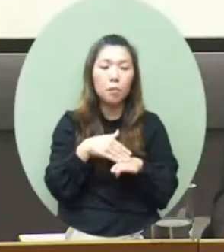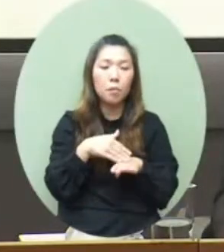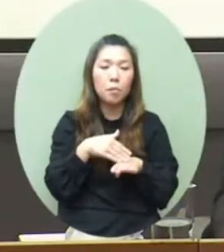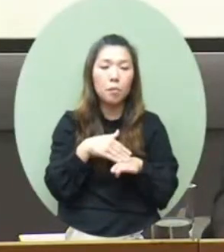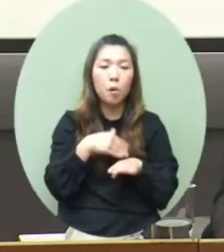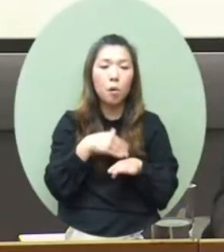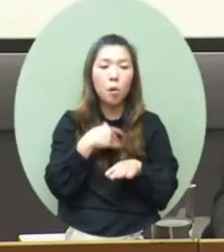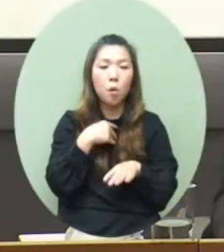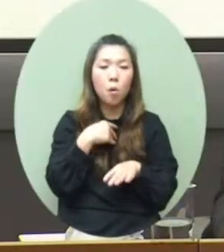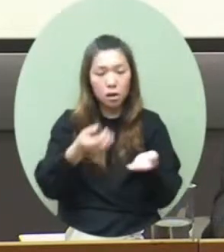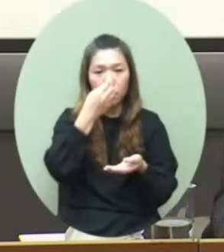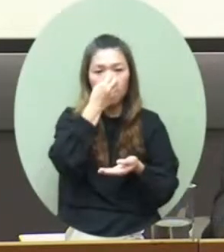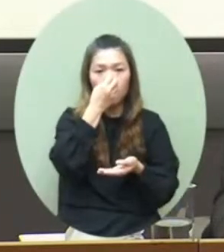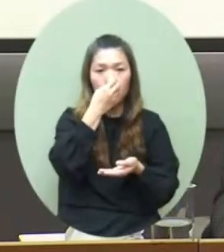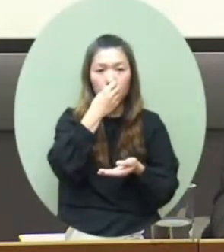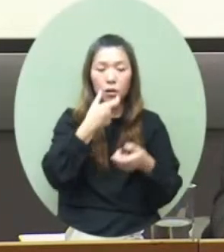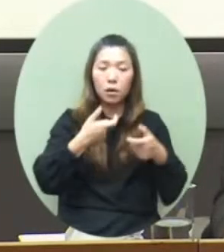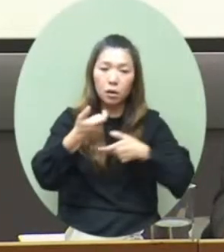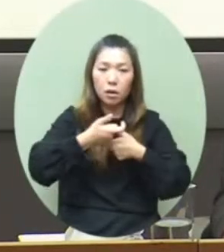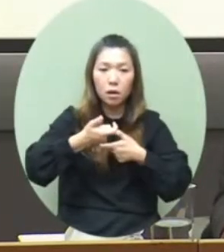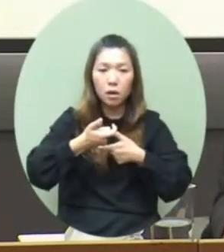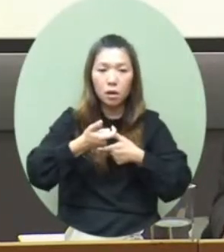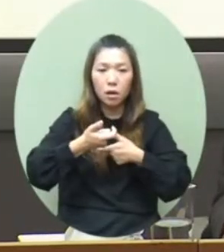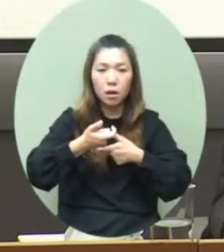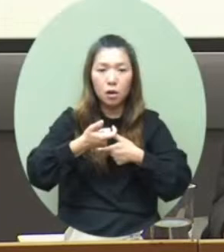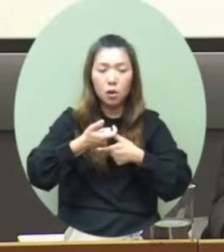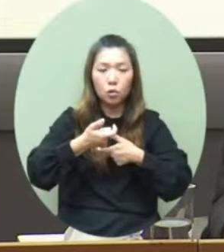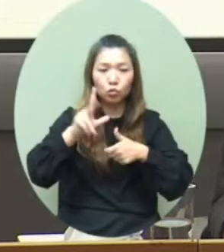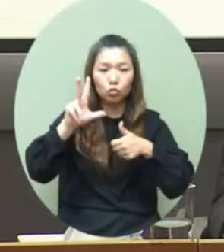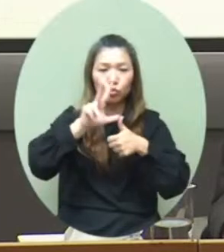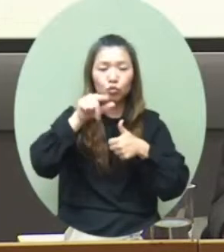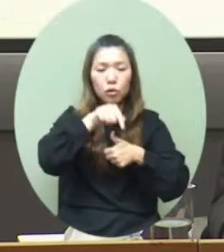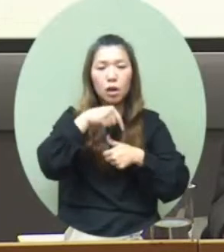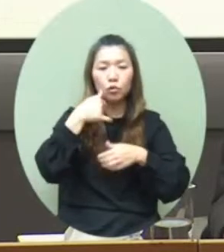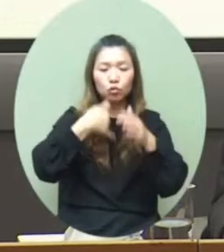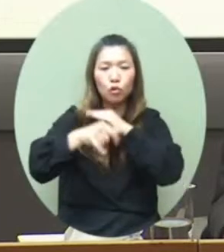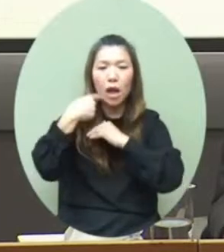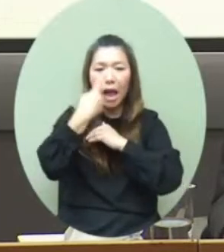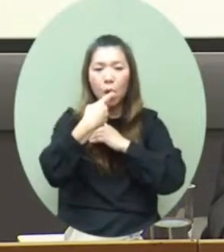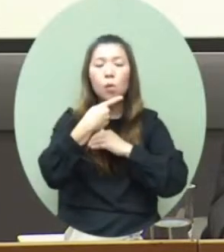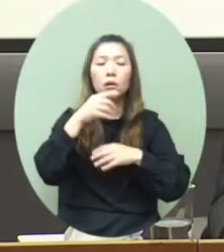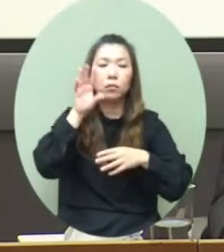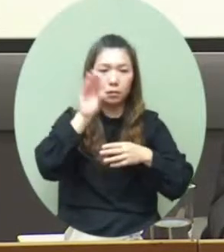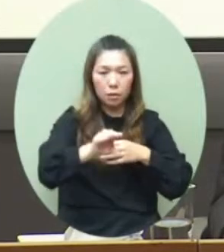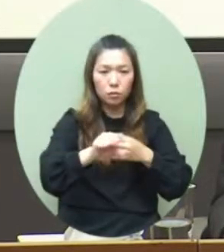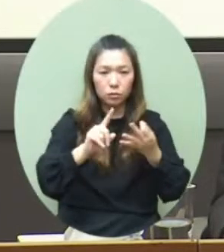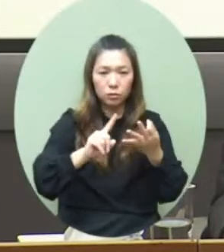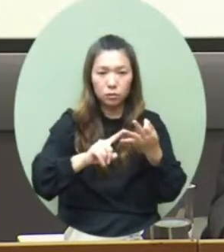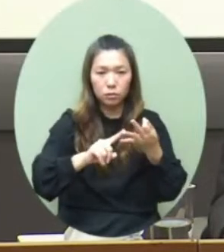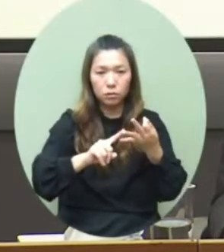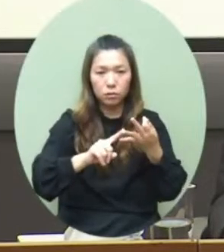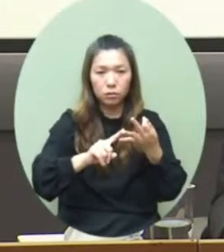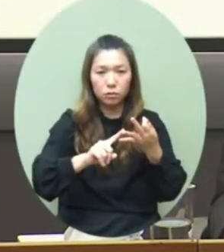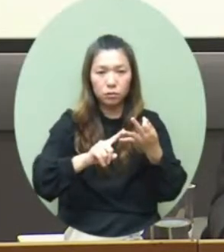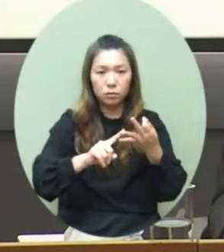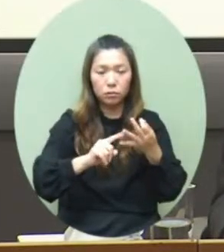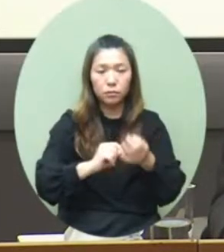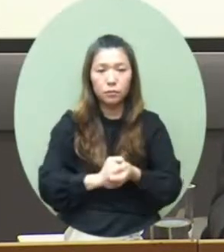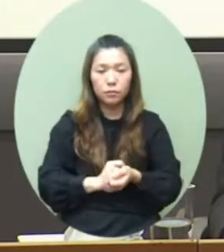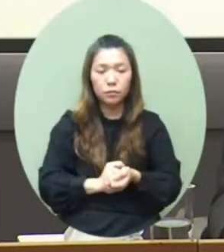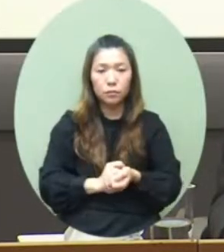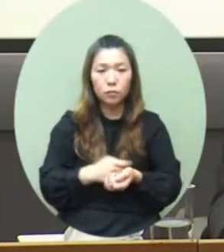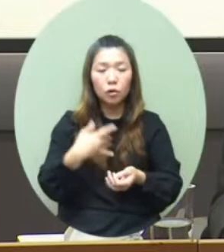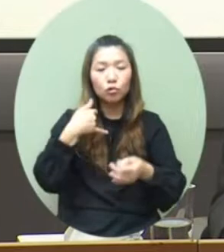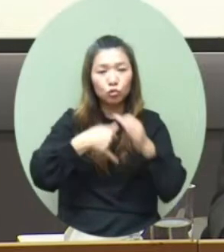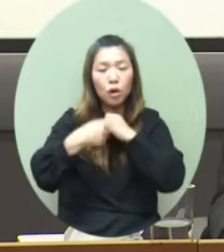capital investment, and private consumption. Export, we are facing difficulties, particularly